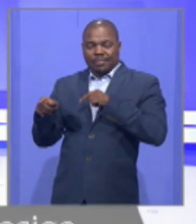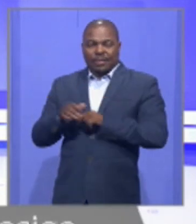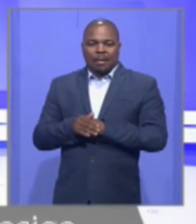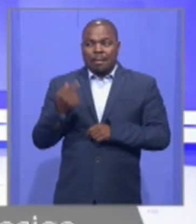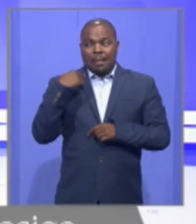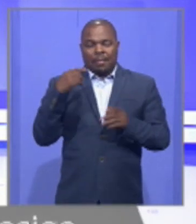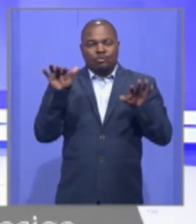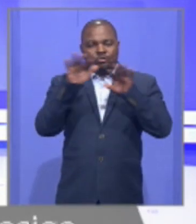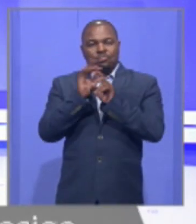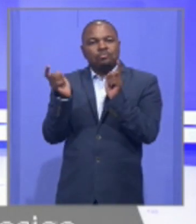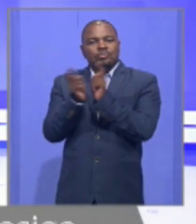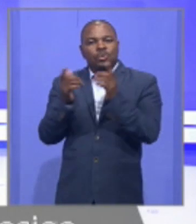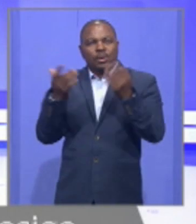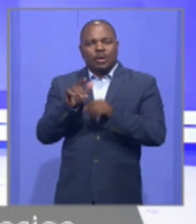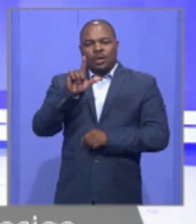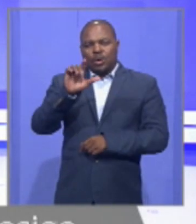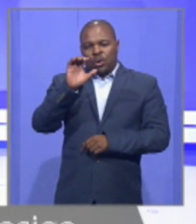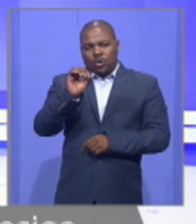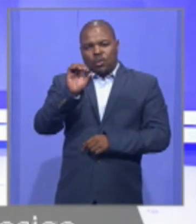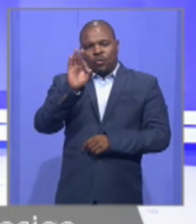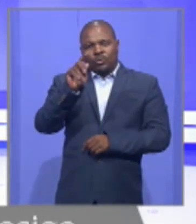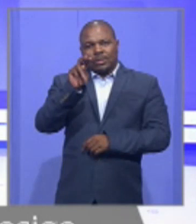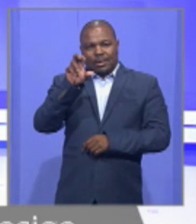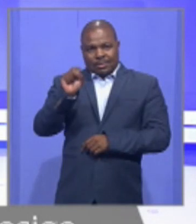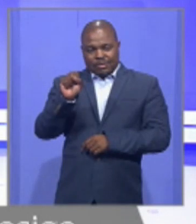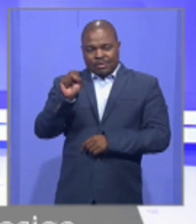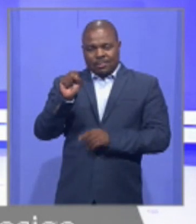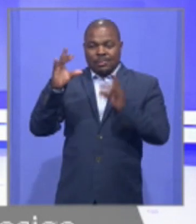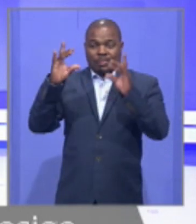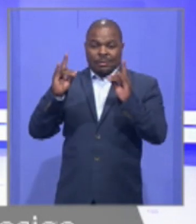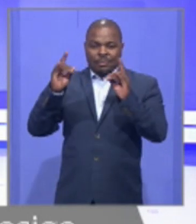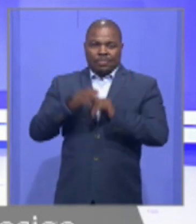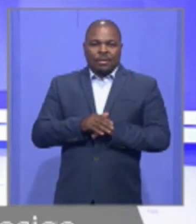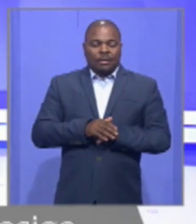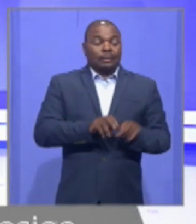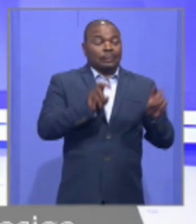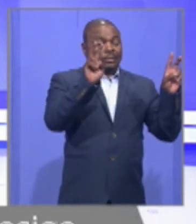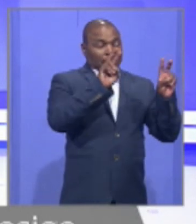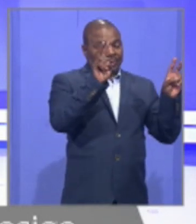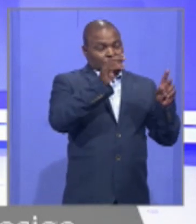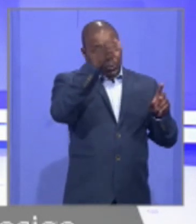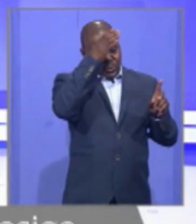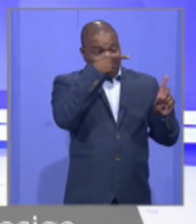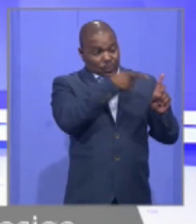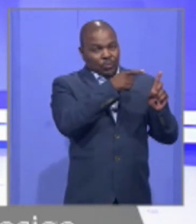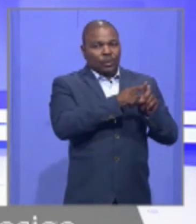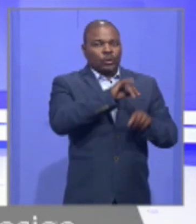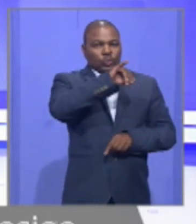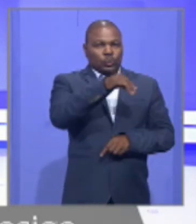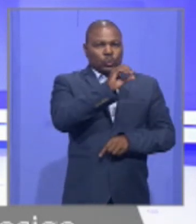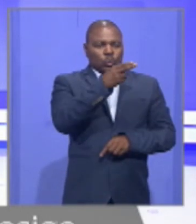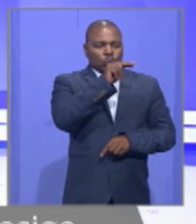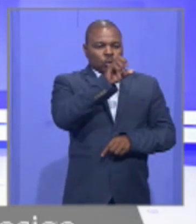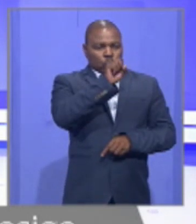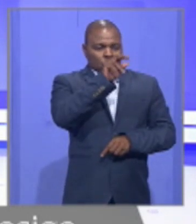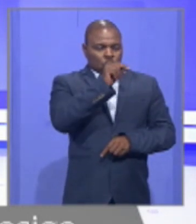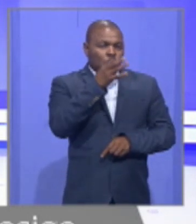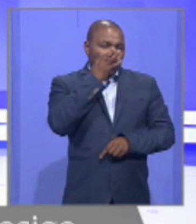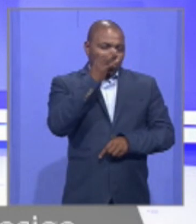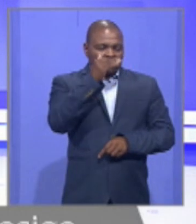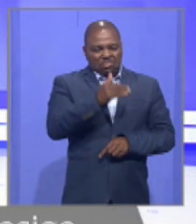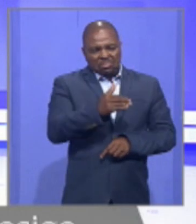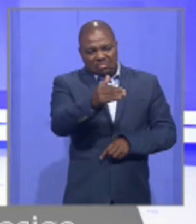maabane bosigo kwa Loftus Versfeld Stadium. Gabagare mokatisi wa Kaizer Chiefs Kevin Johnson o rile o tlile go dira diphetogo mo lenaneng